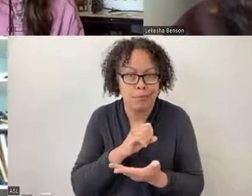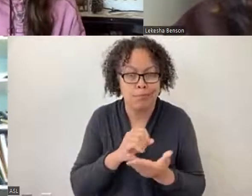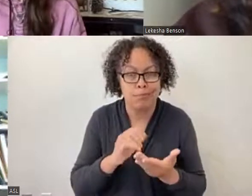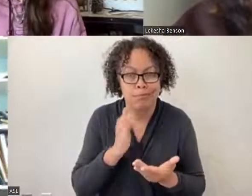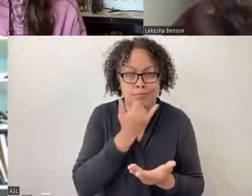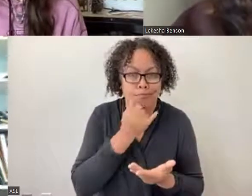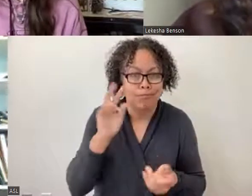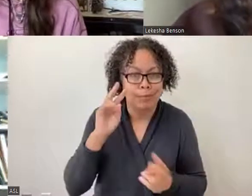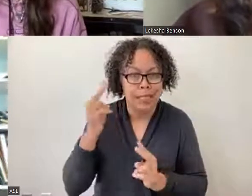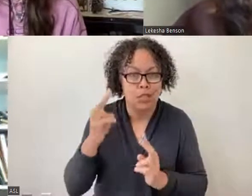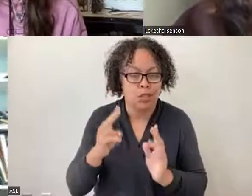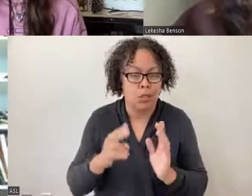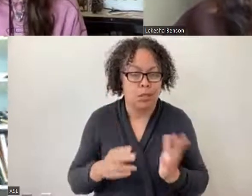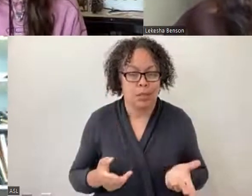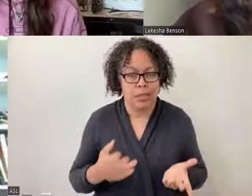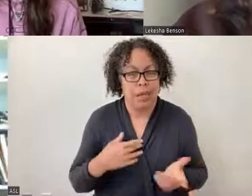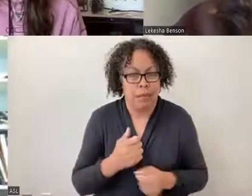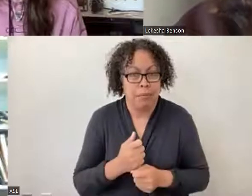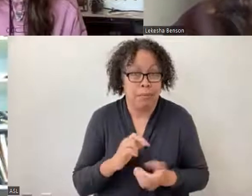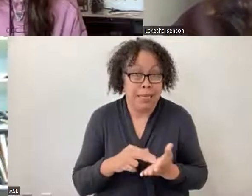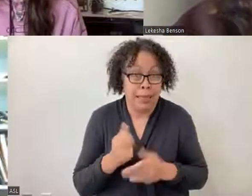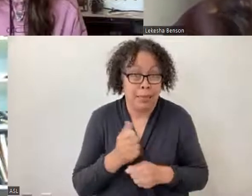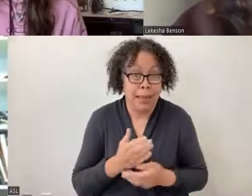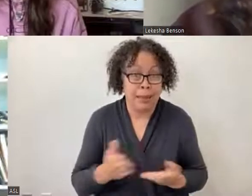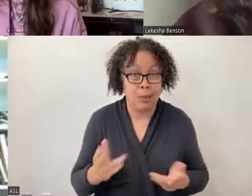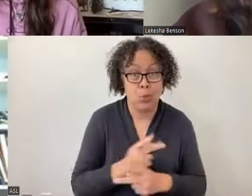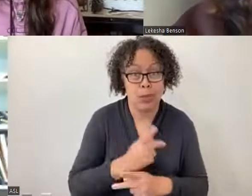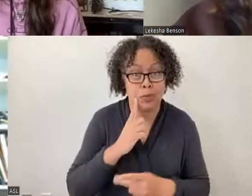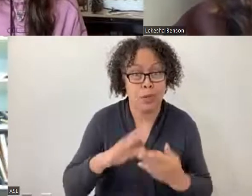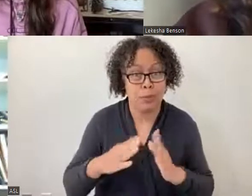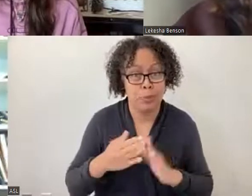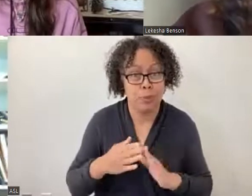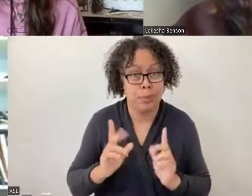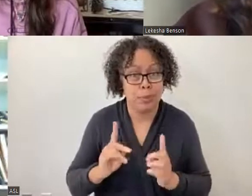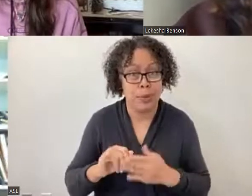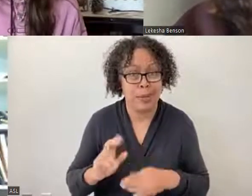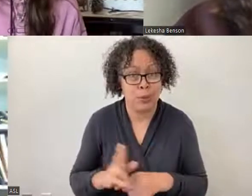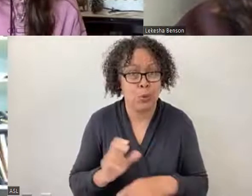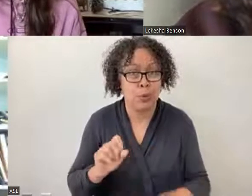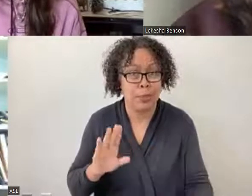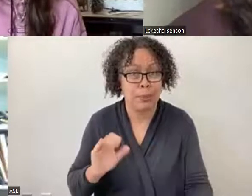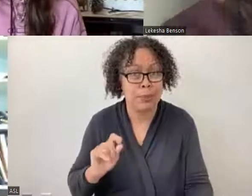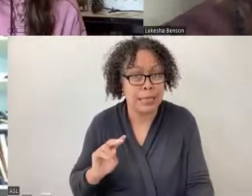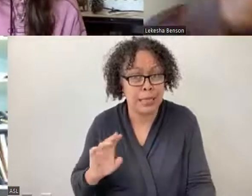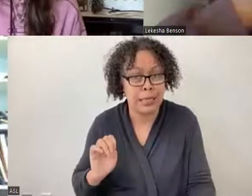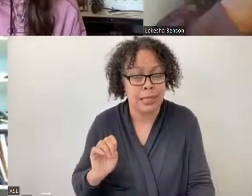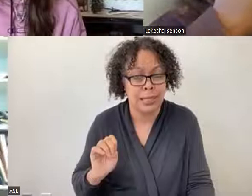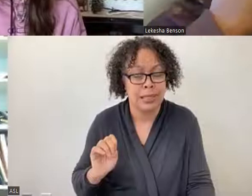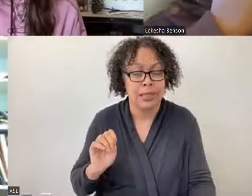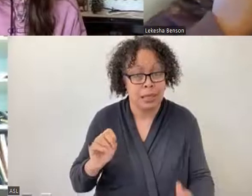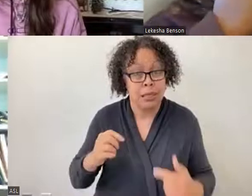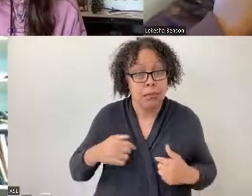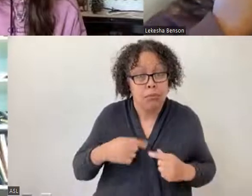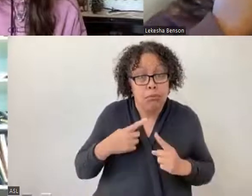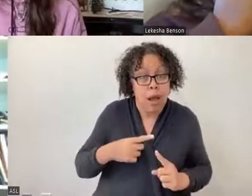ending up making things worse for communities of people who use substances, through the best of intentions and through